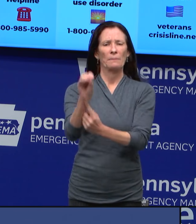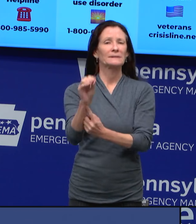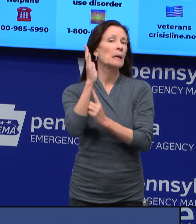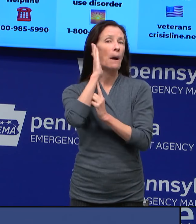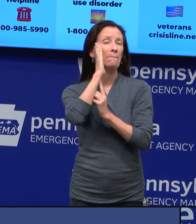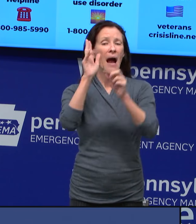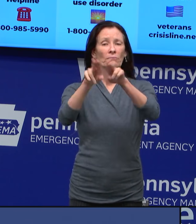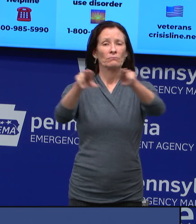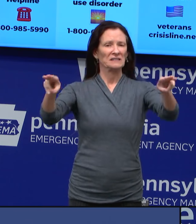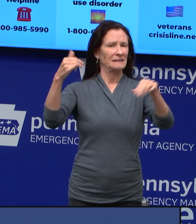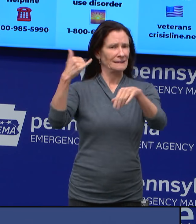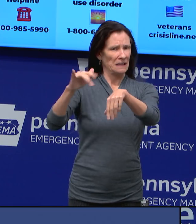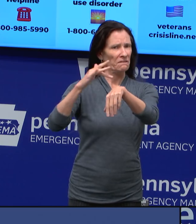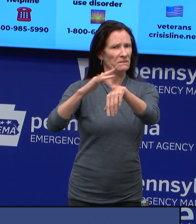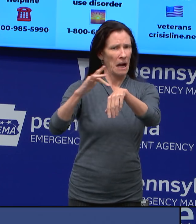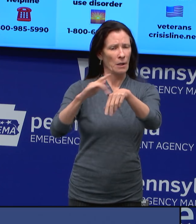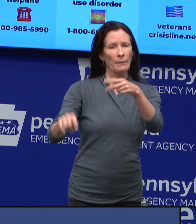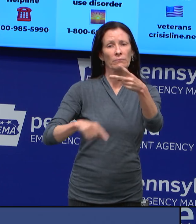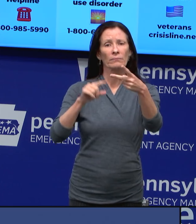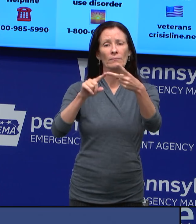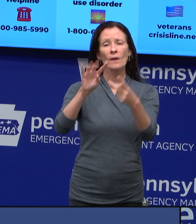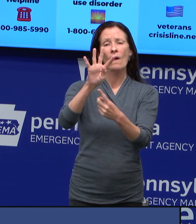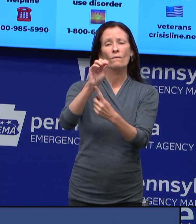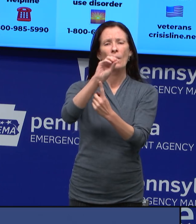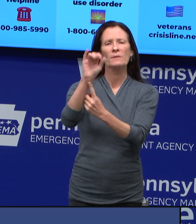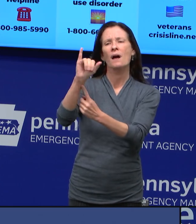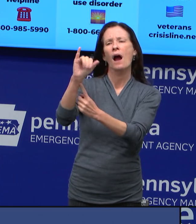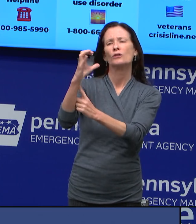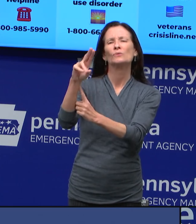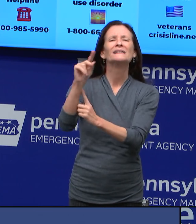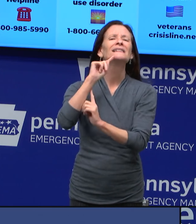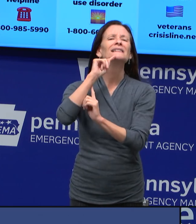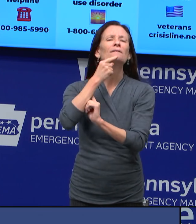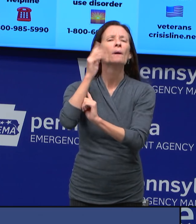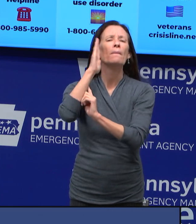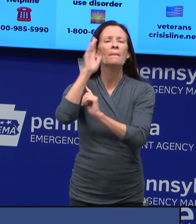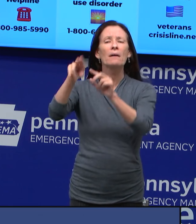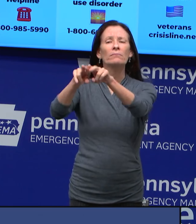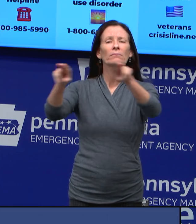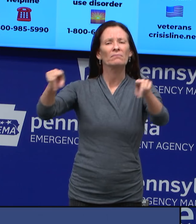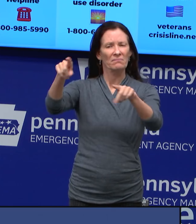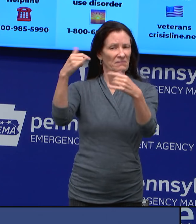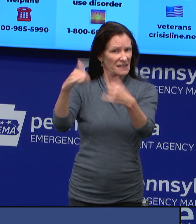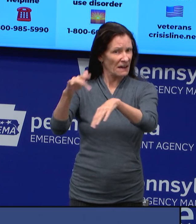and nearly 70% of our ventilators are still available.